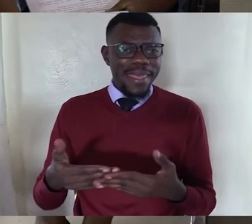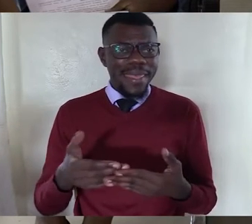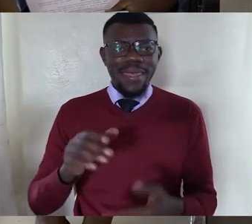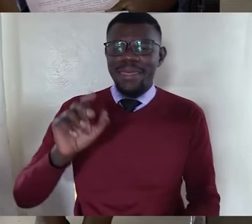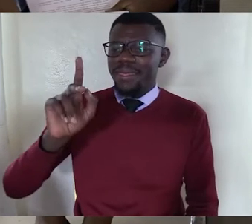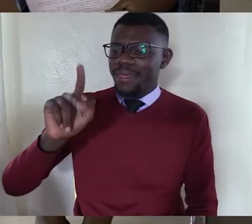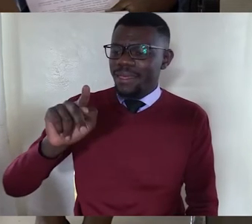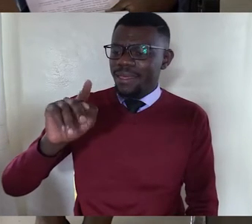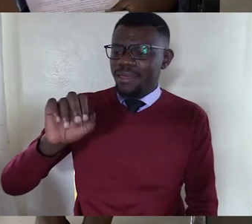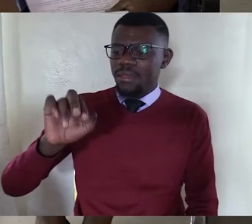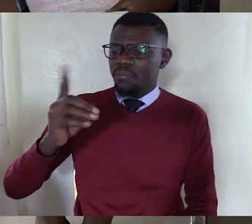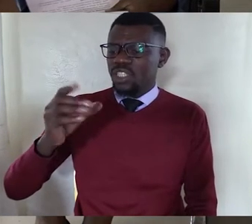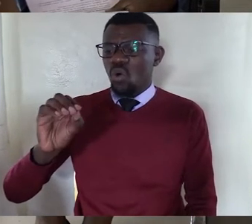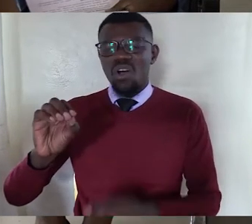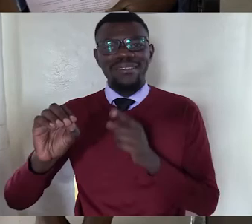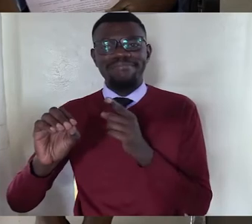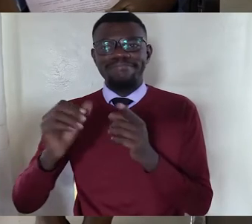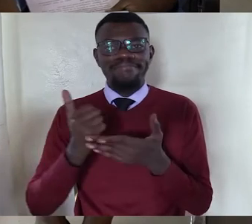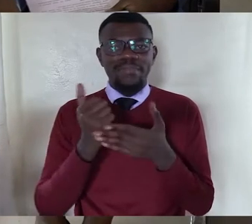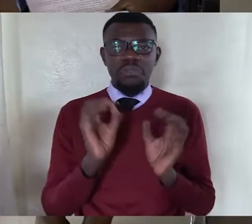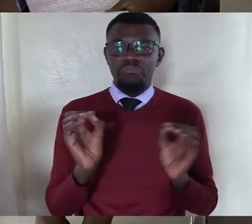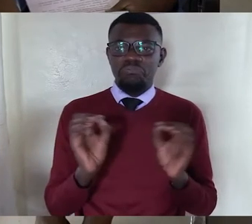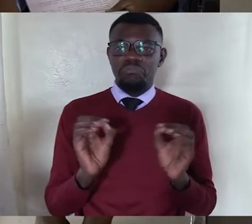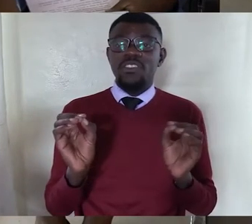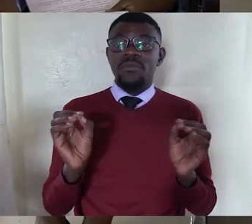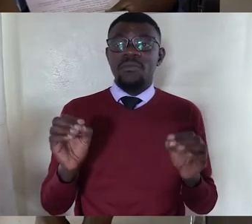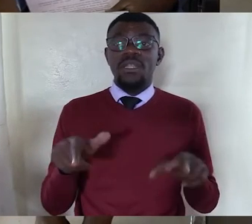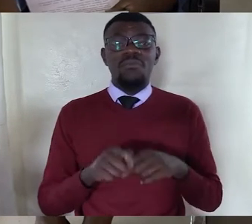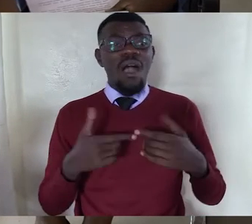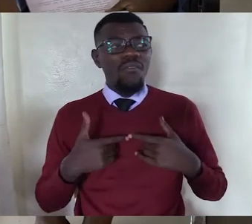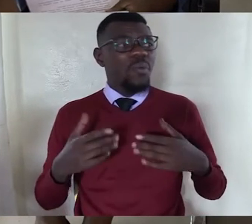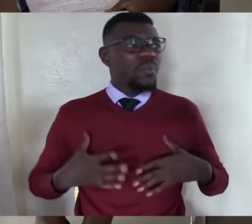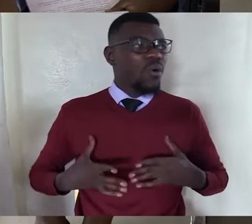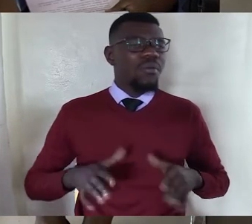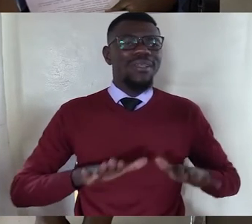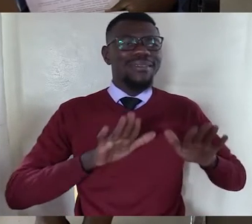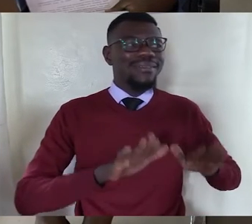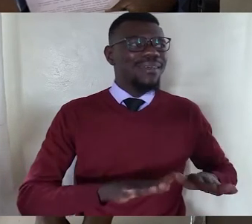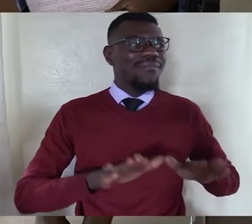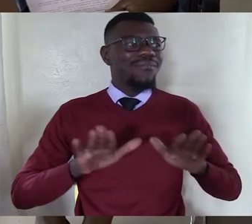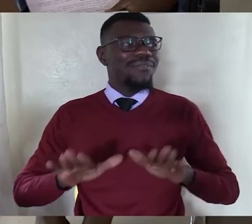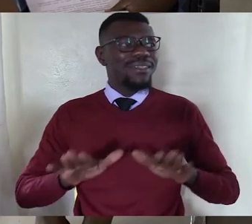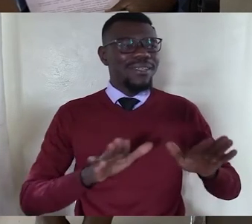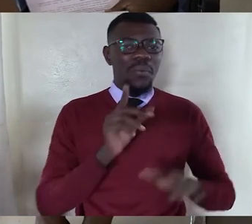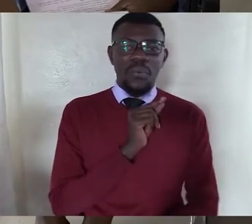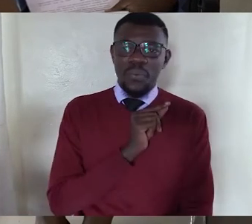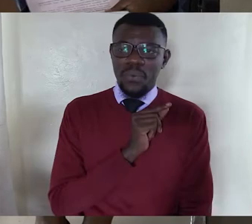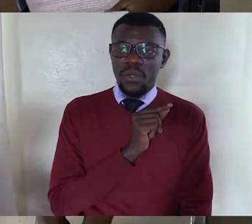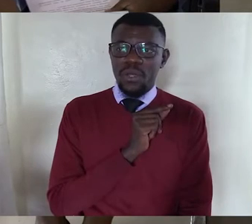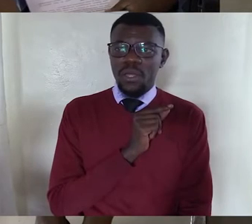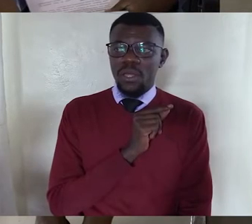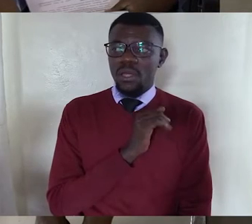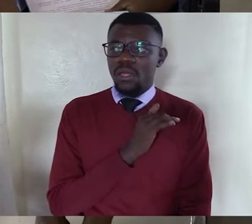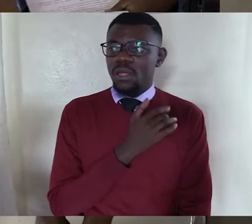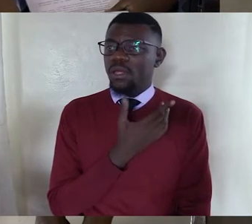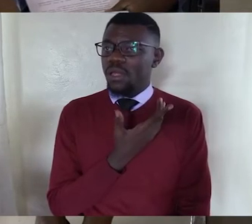happened. And victims, and I'm using this word victims, I know Jackie said we should talk about survivors, but also talking